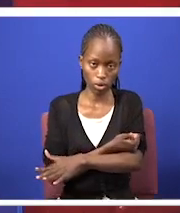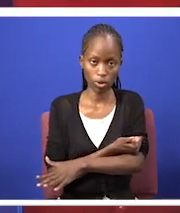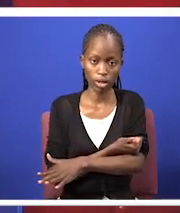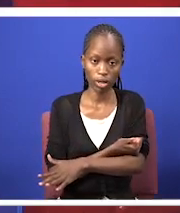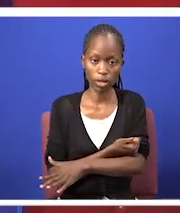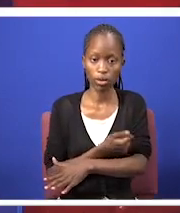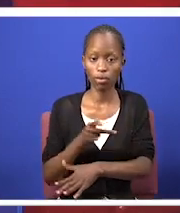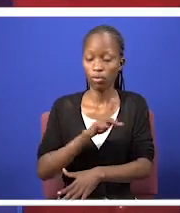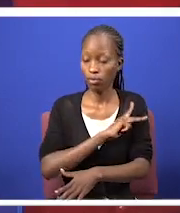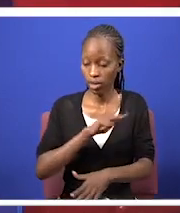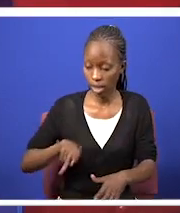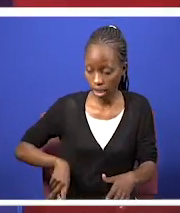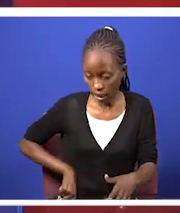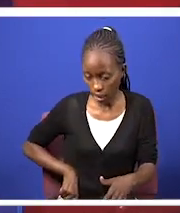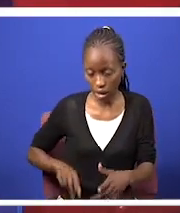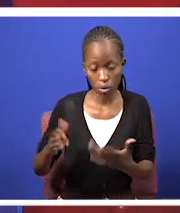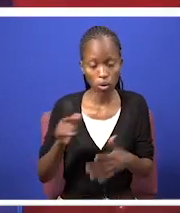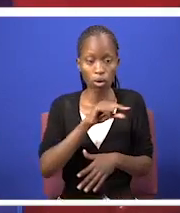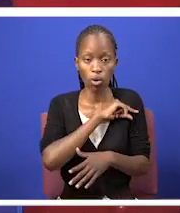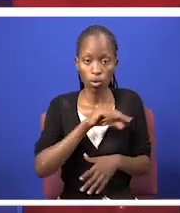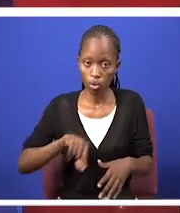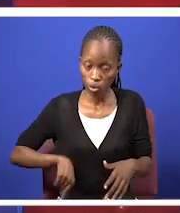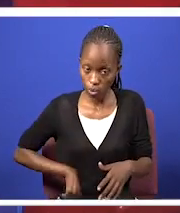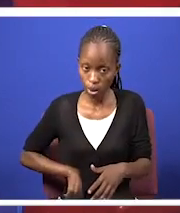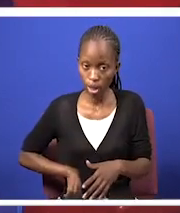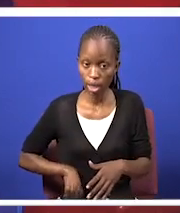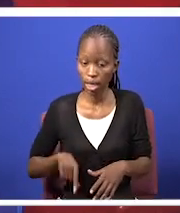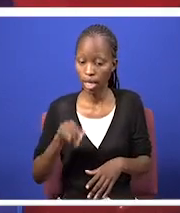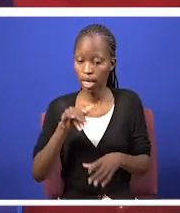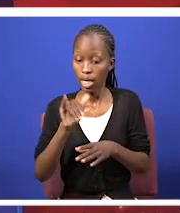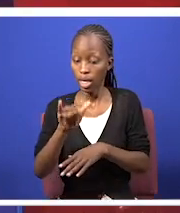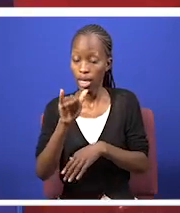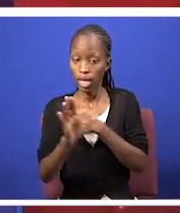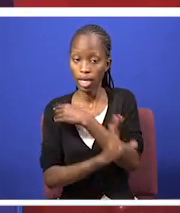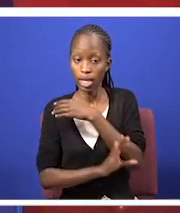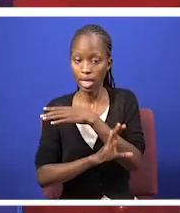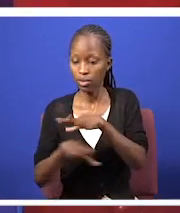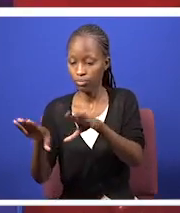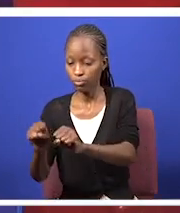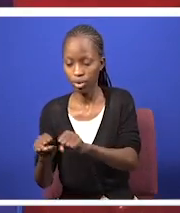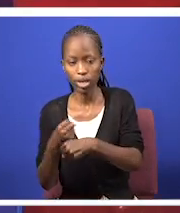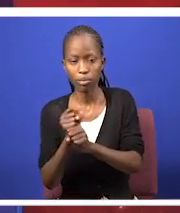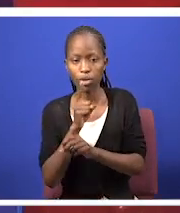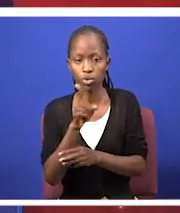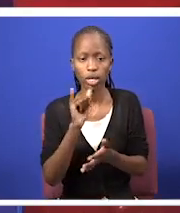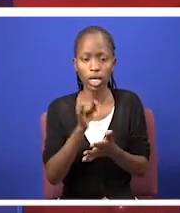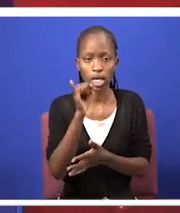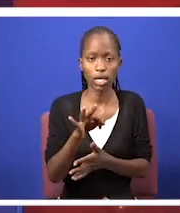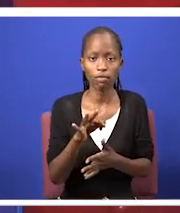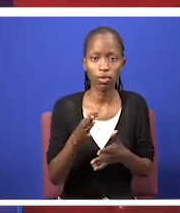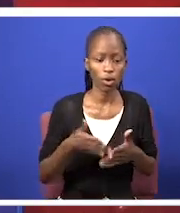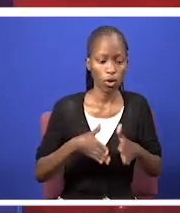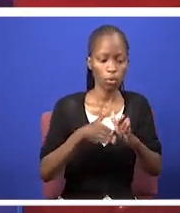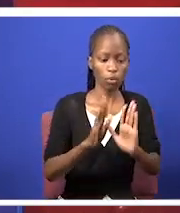authority of the sovereign, of the king or queen, whoever it might have been at that particular time, in that country. So they made sure that if you